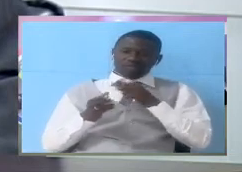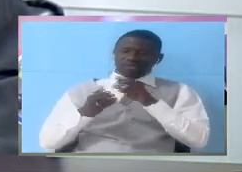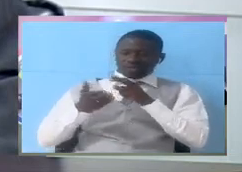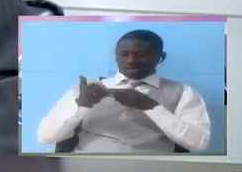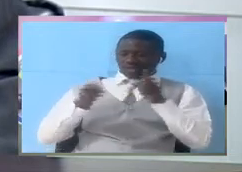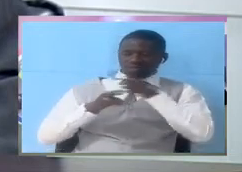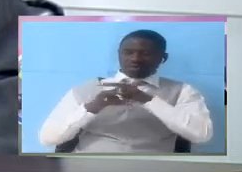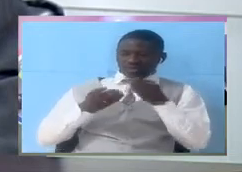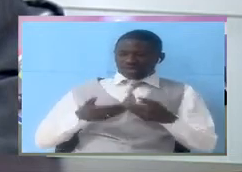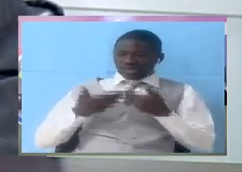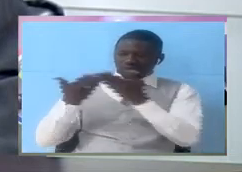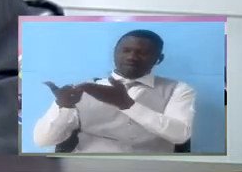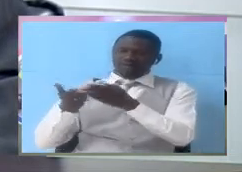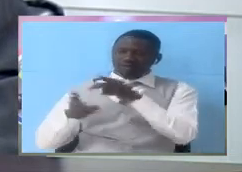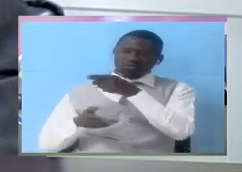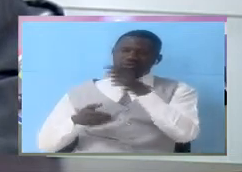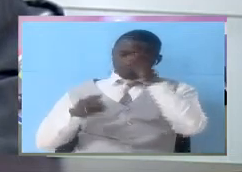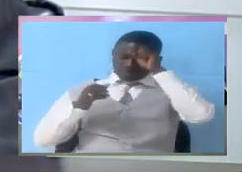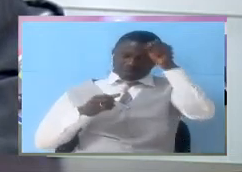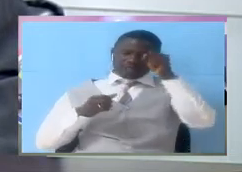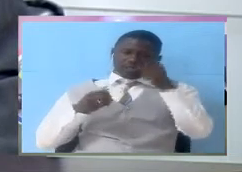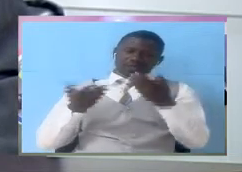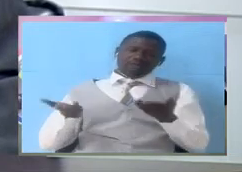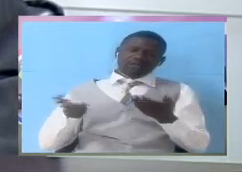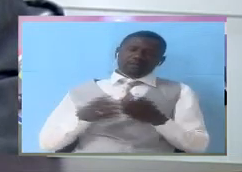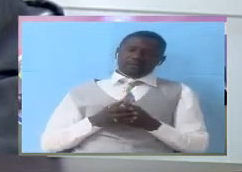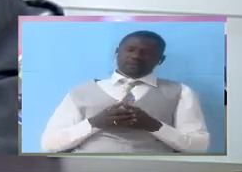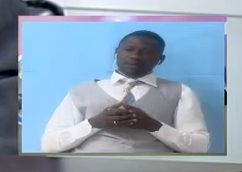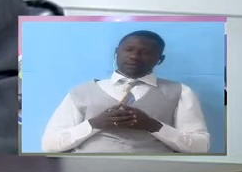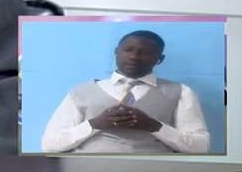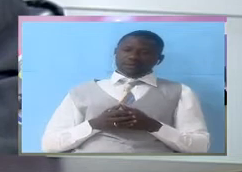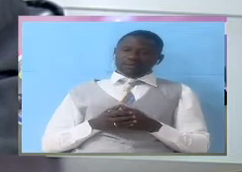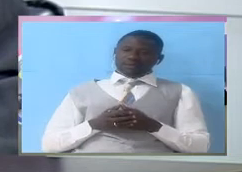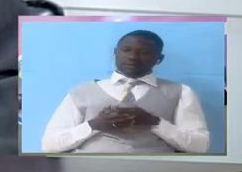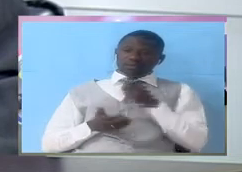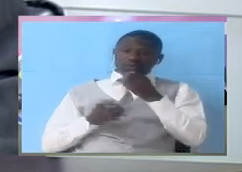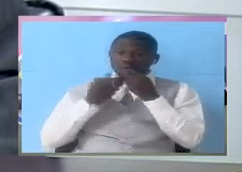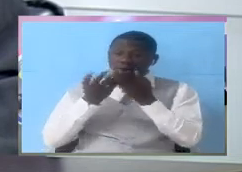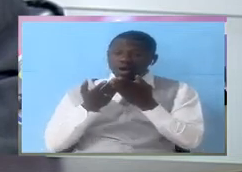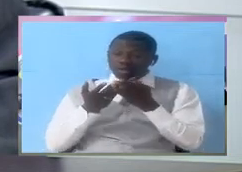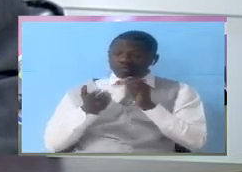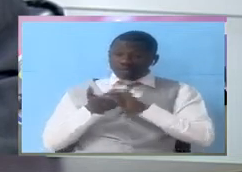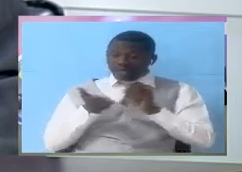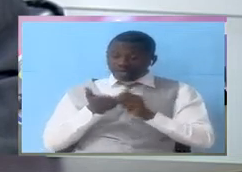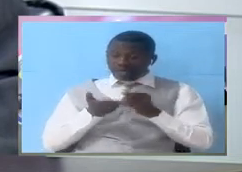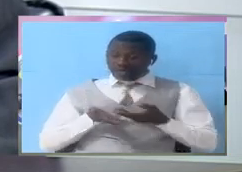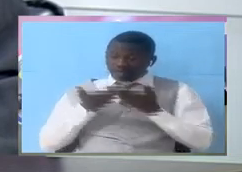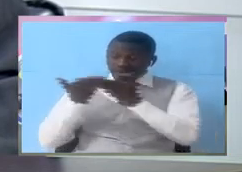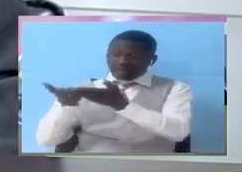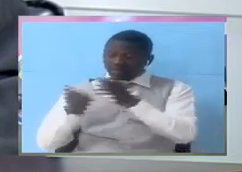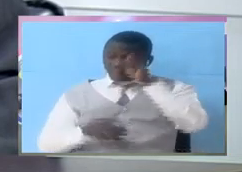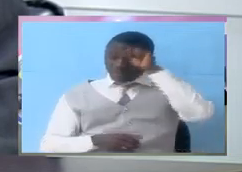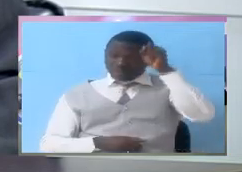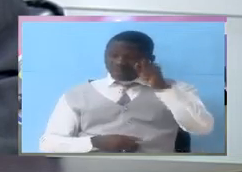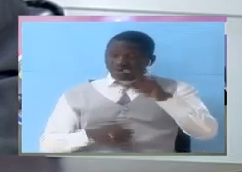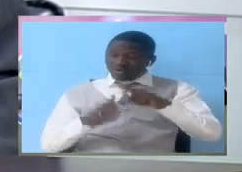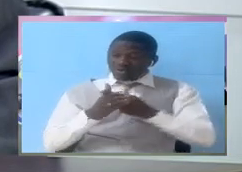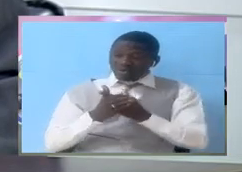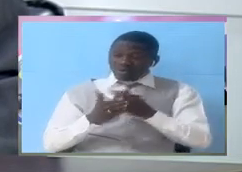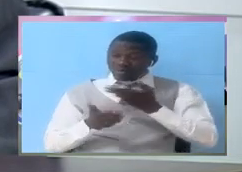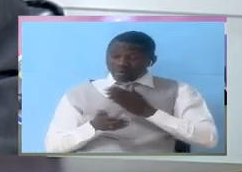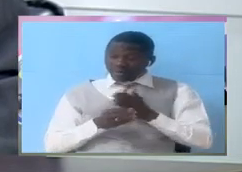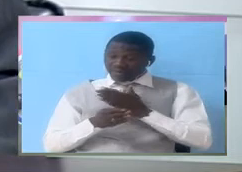mala jotali ni dañ ko jele ci seeni borom ci ay anam yo xamne dañ len ko forcer ci xatal len be nga xamne joxe nañ